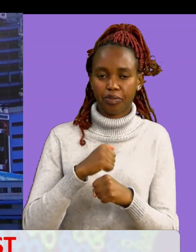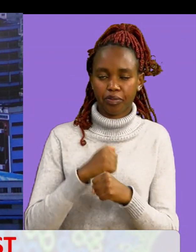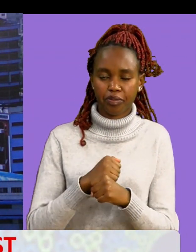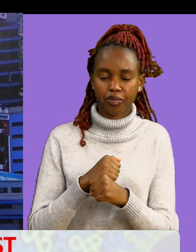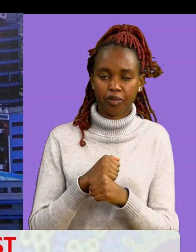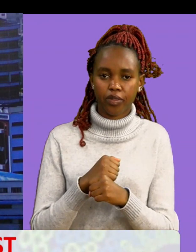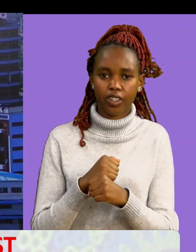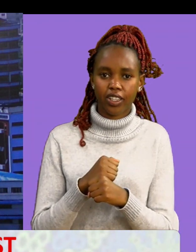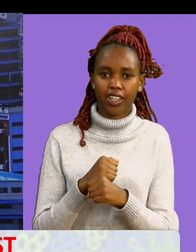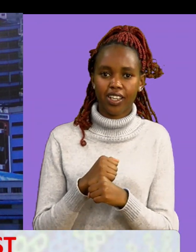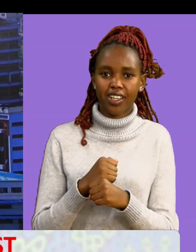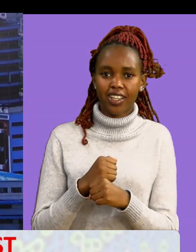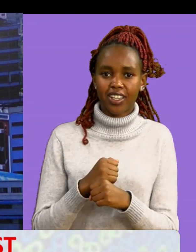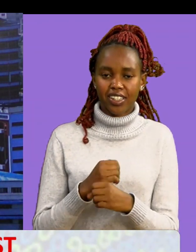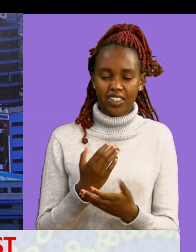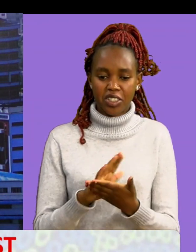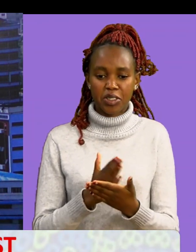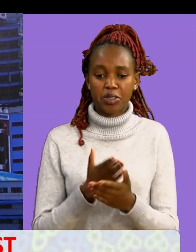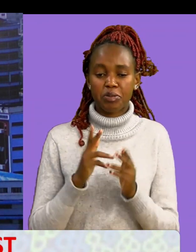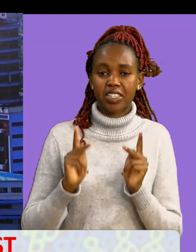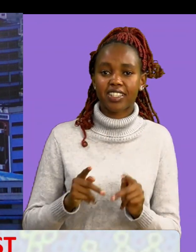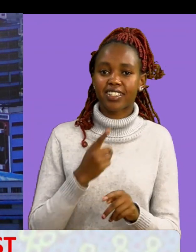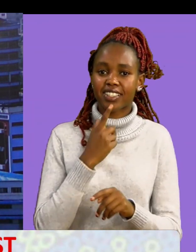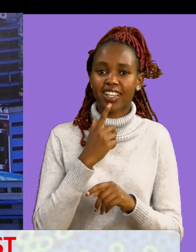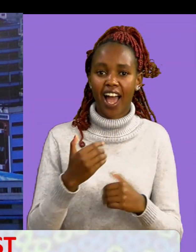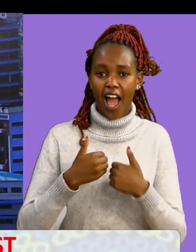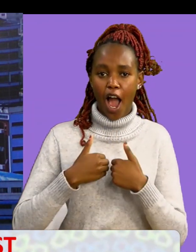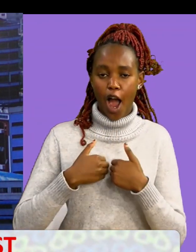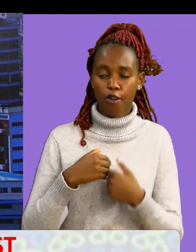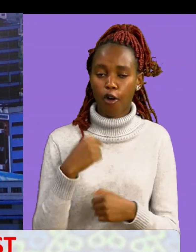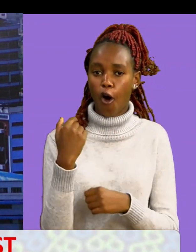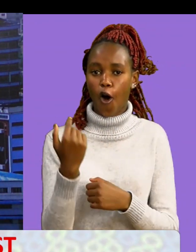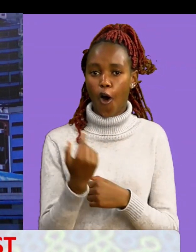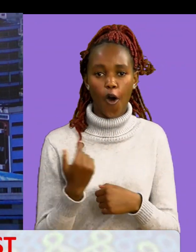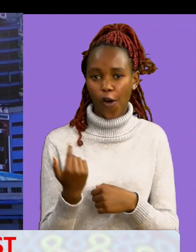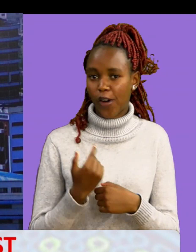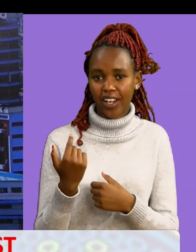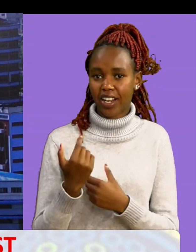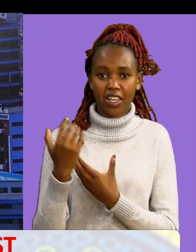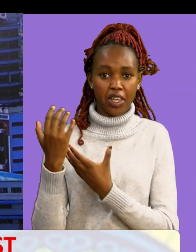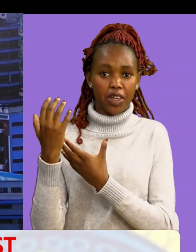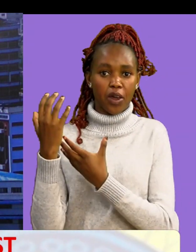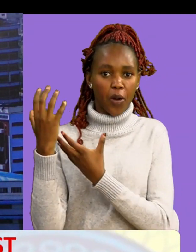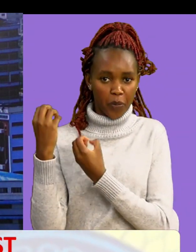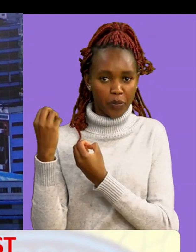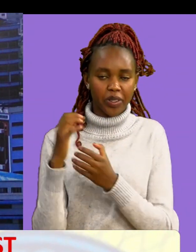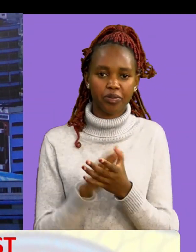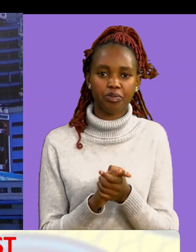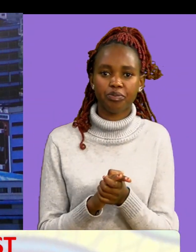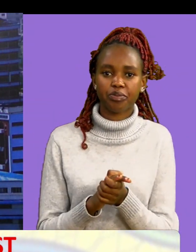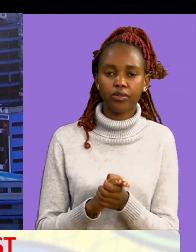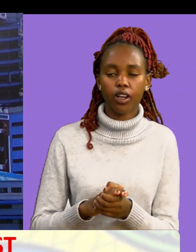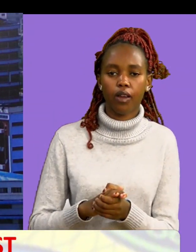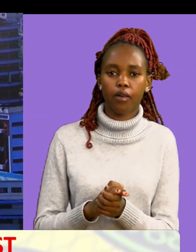kitu ameshikilia ni imani, na ameshikilia imani kama Priscilla wa imani. Hatari sana. Big shout out to you, Mr. Ojembo manze. But then